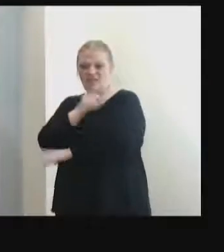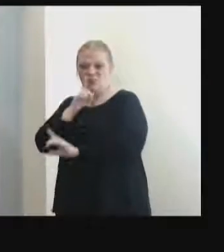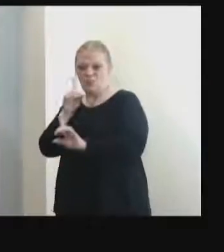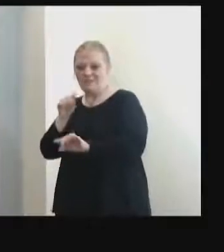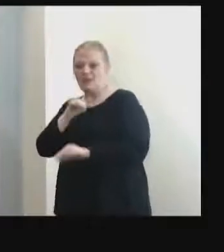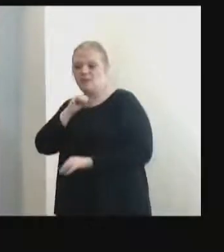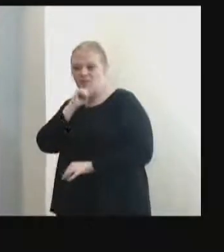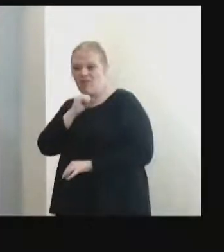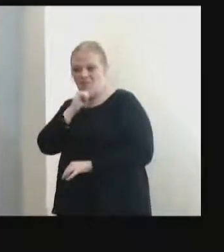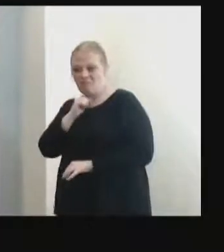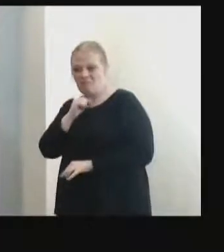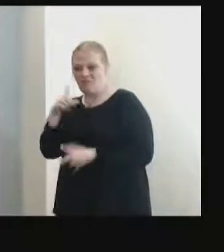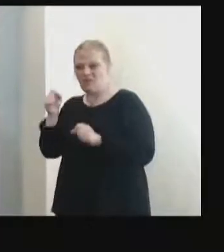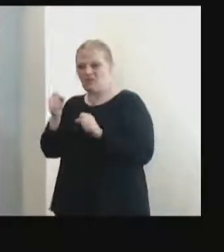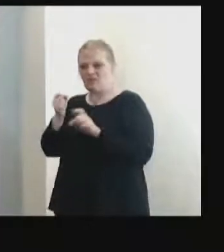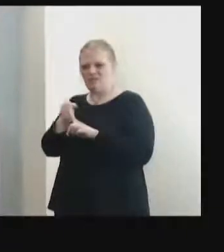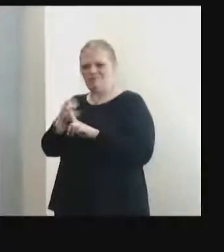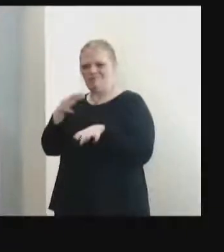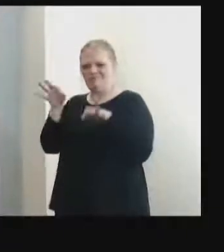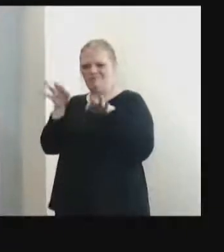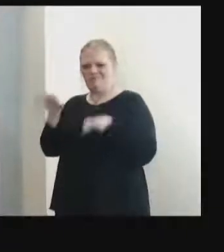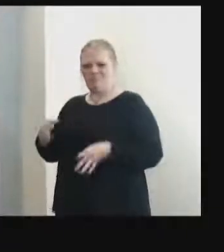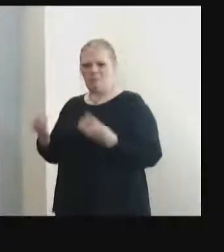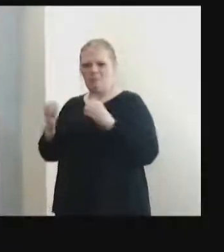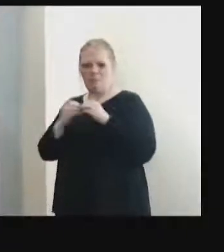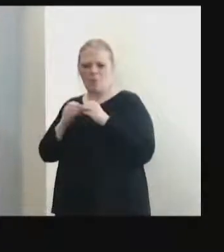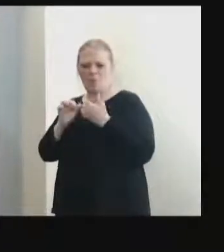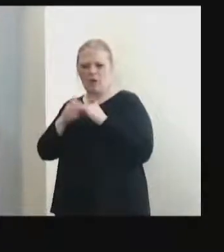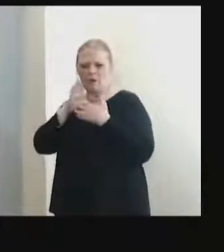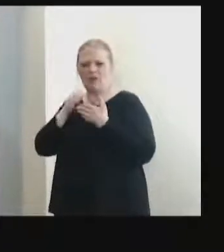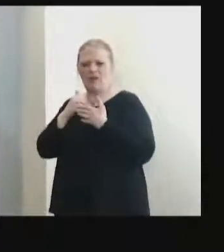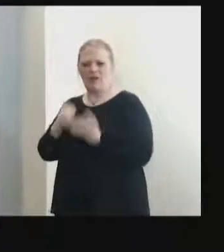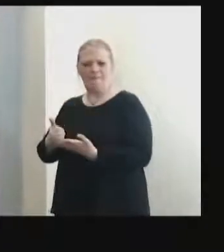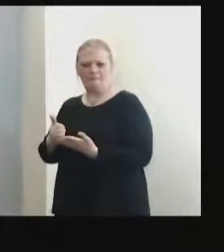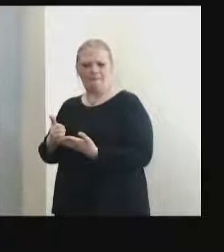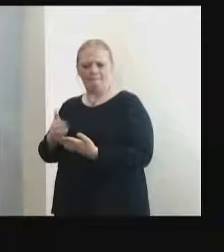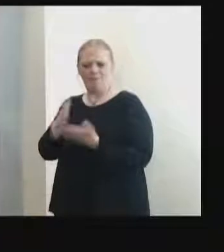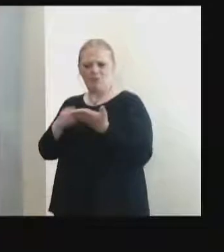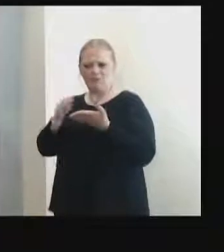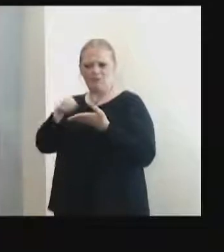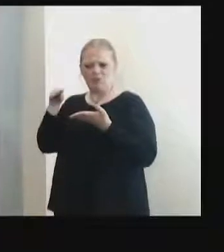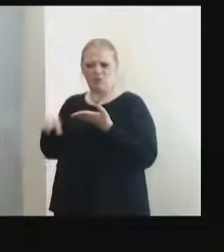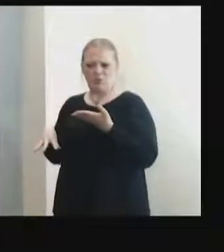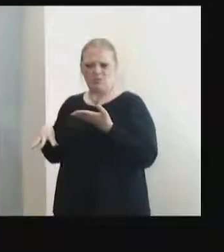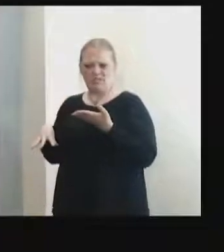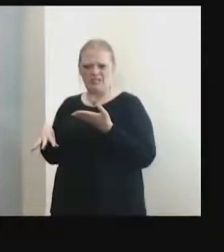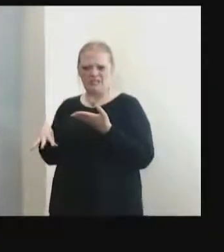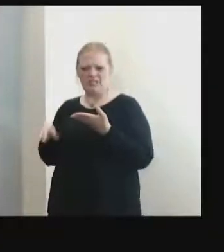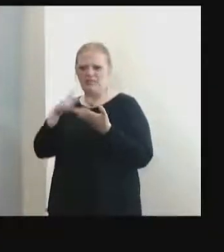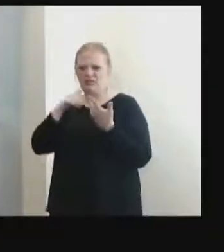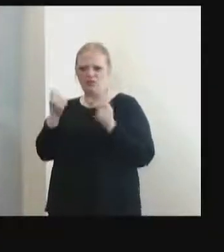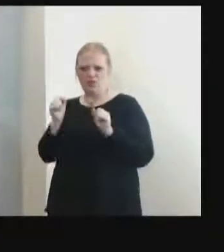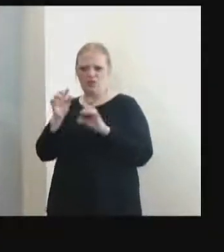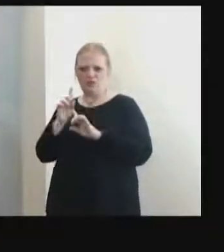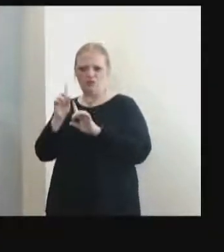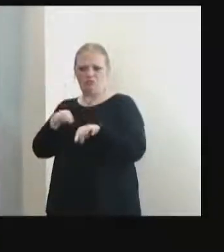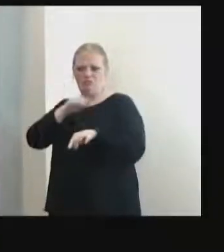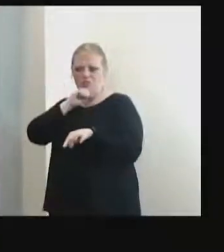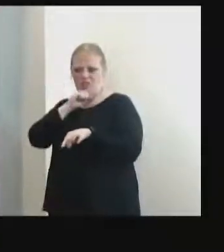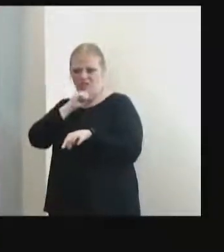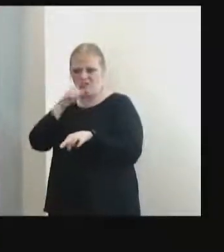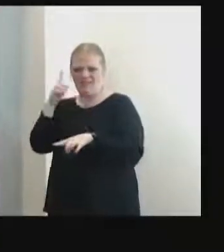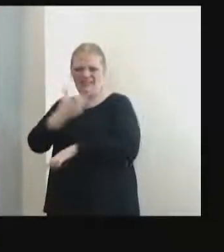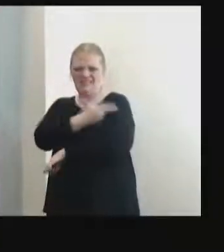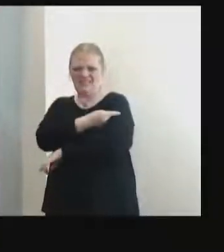attend prom. Can you expand on that and on how that will help some students that are trying to attend prom and need